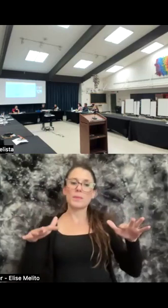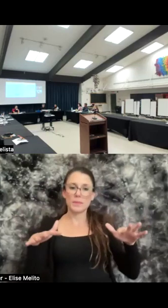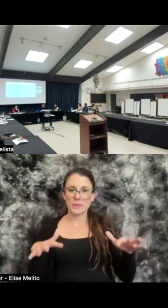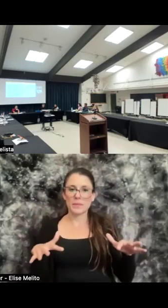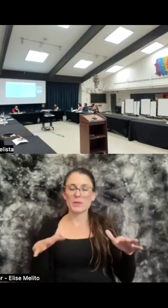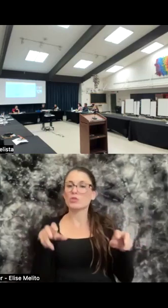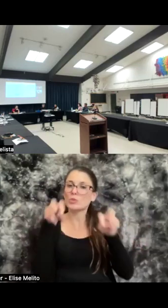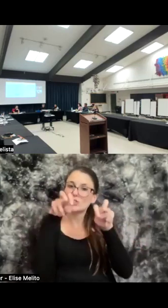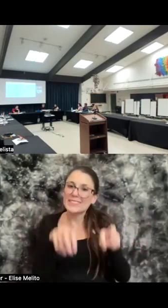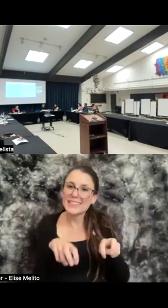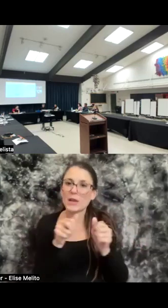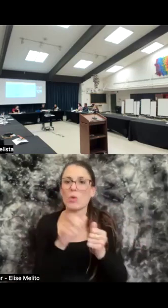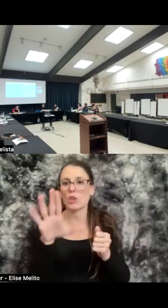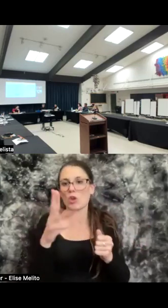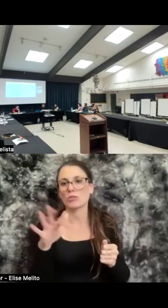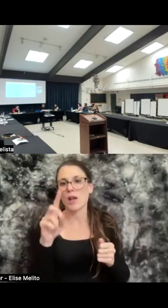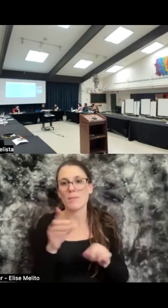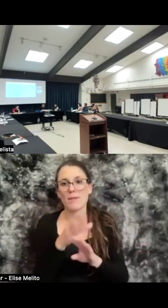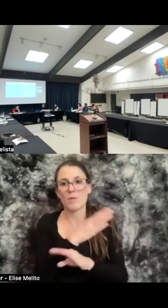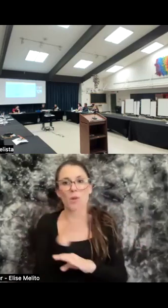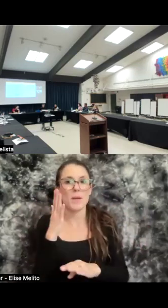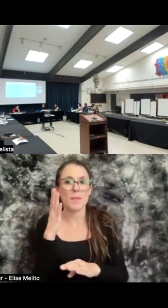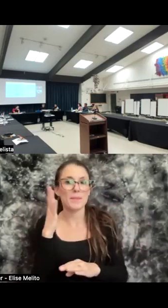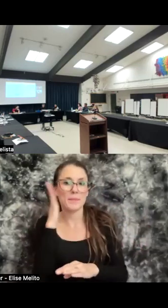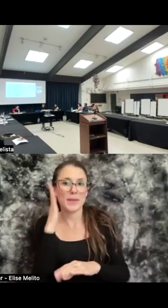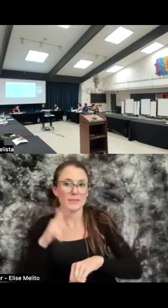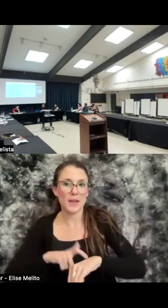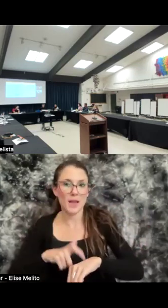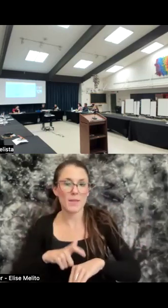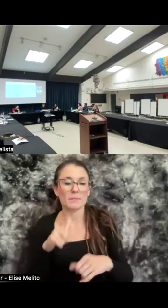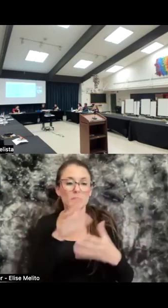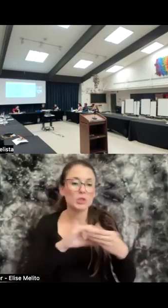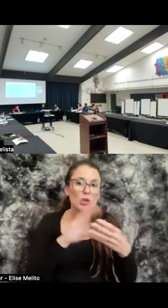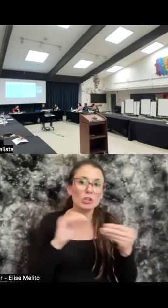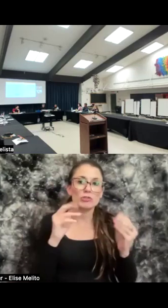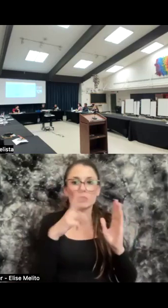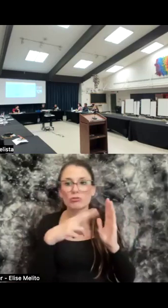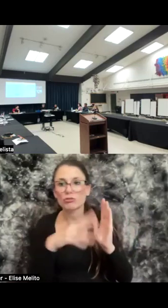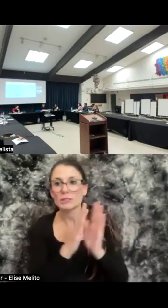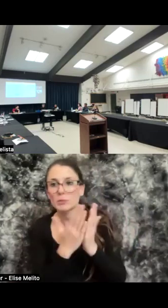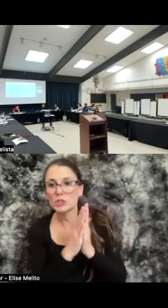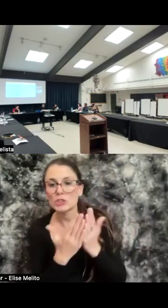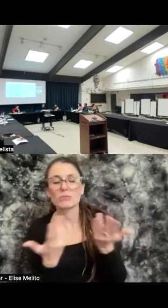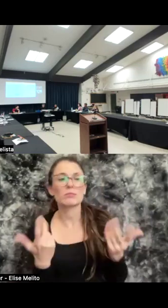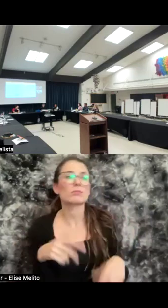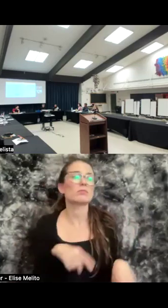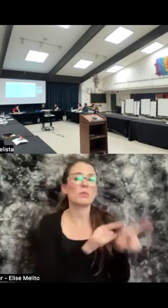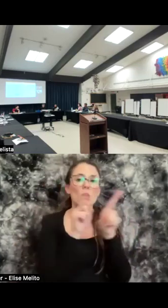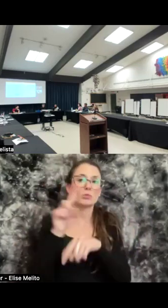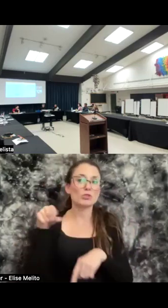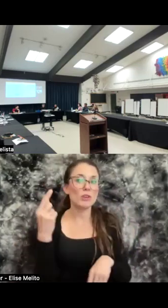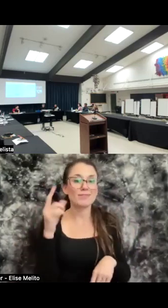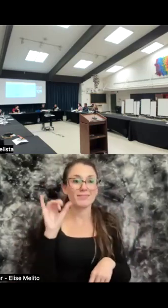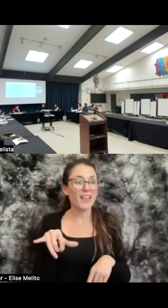your child before bedtime, telling stories, right? Reading books, these are all great options. And then also just that,